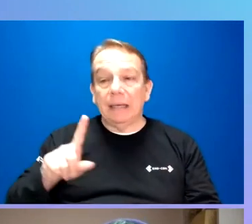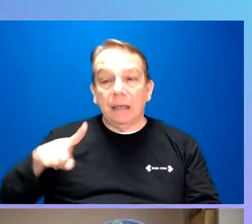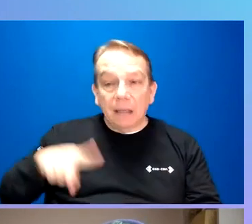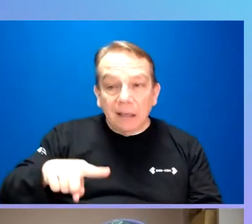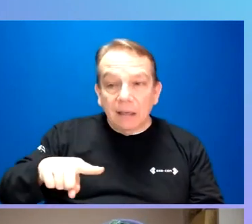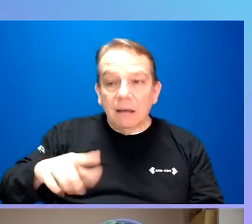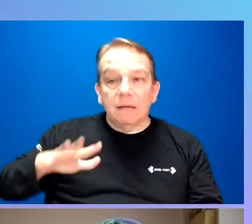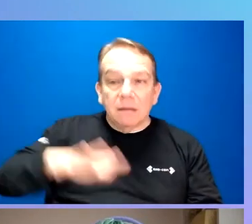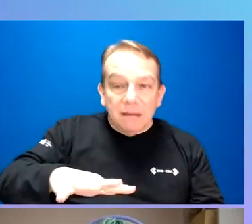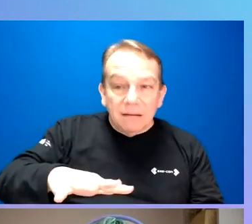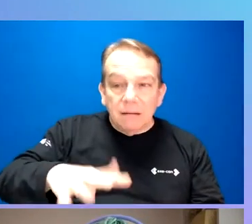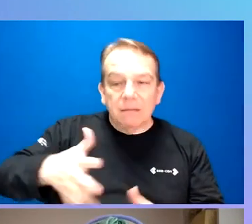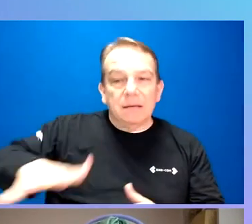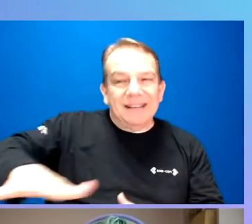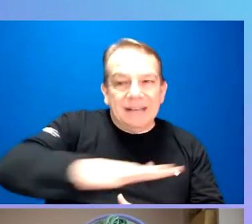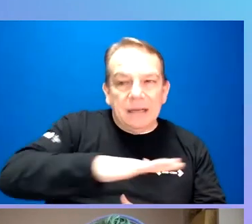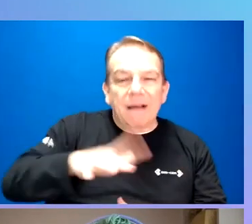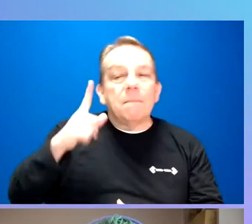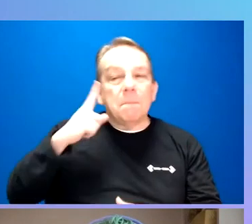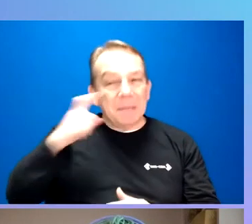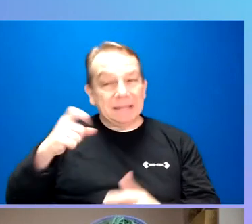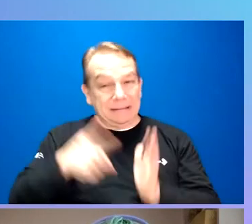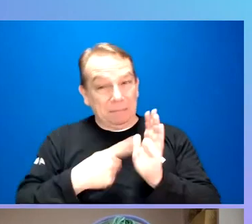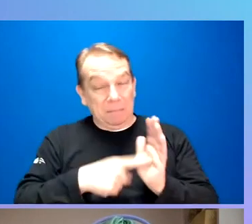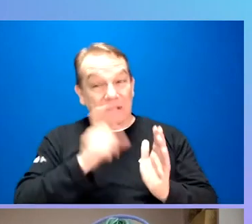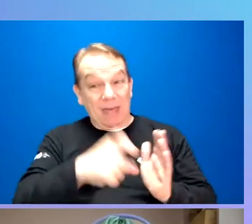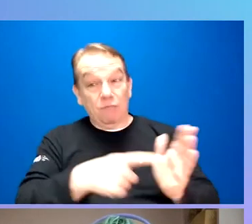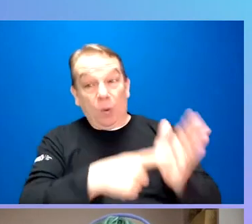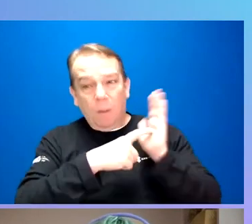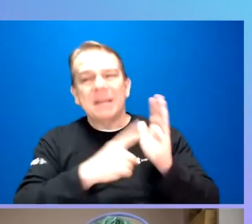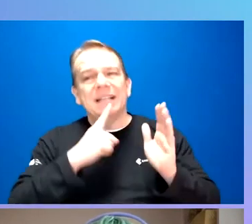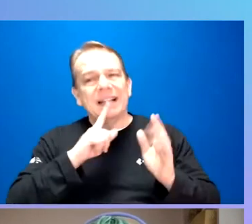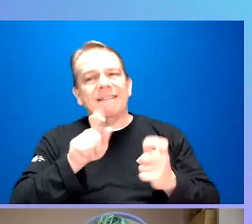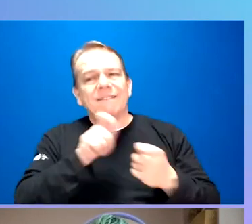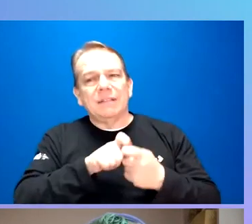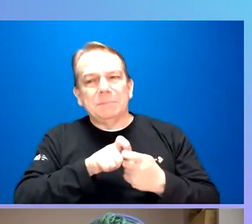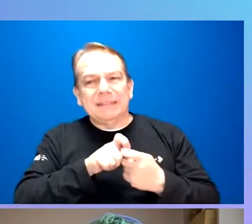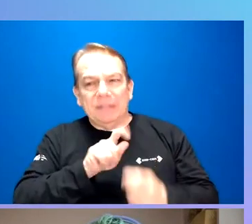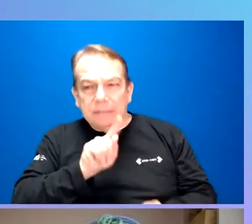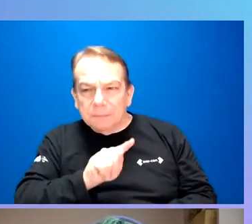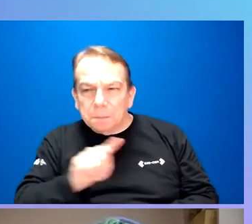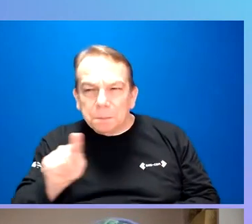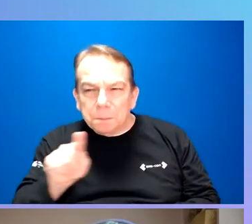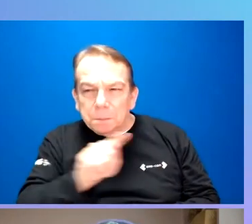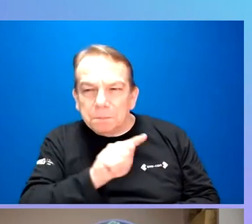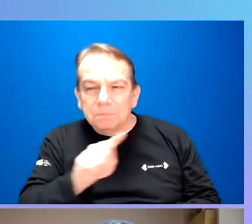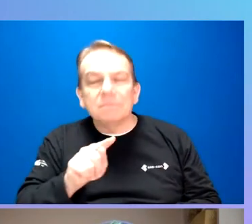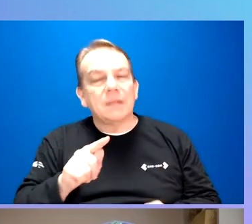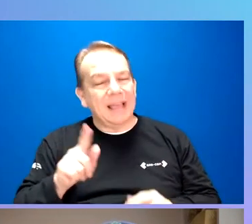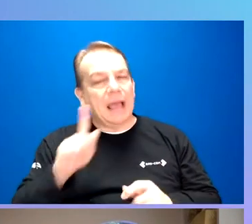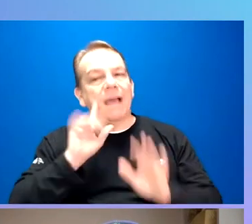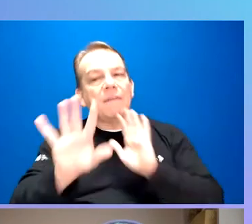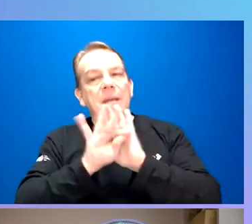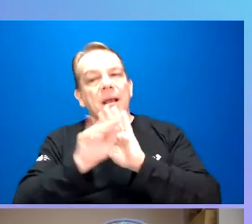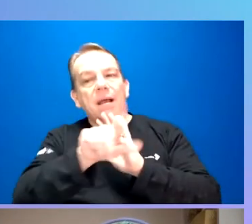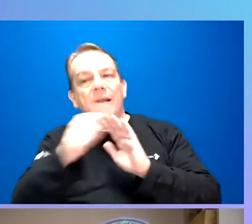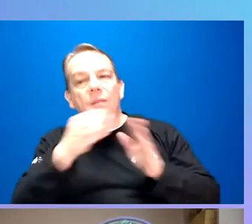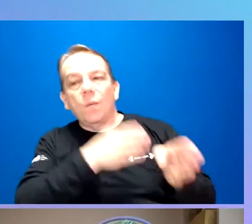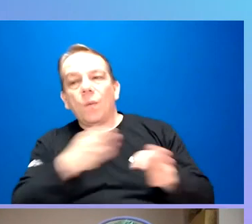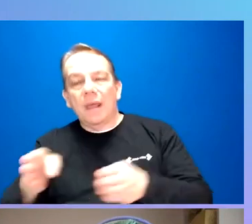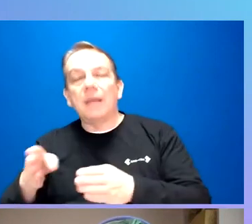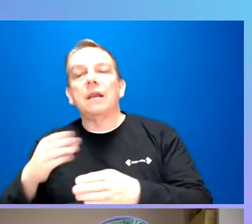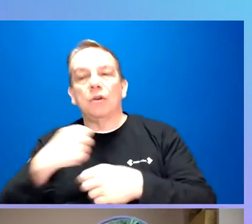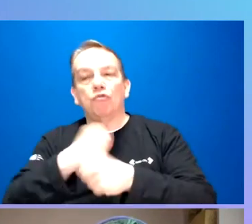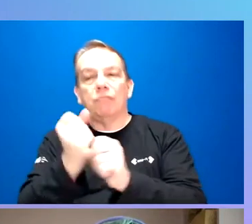struggle with performing precise dragging movements, dragging motions so we want to provide them an alternative way to do the same